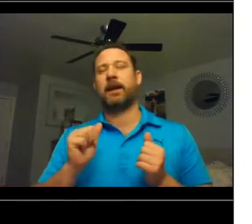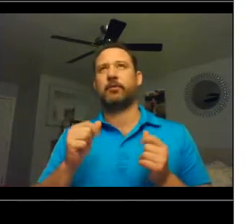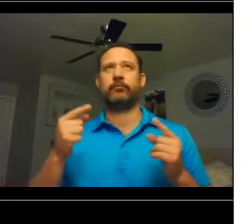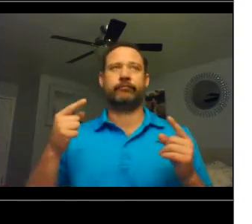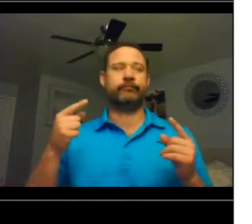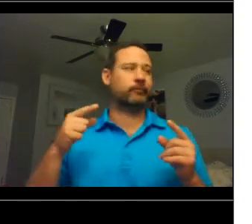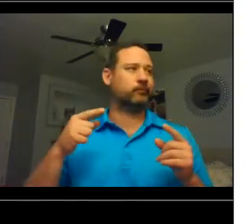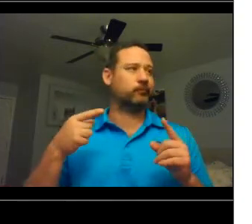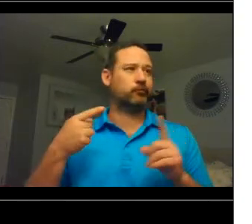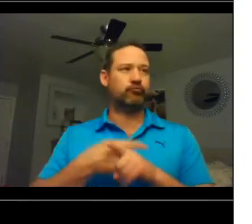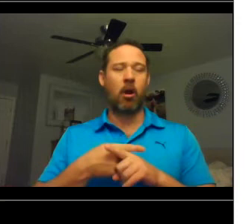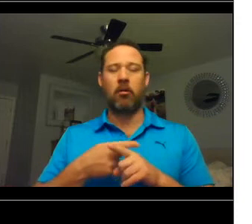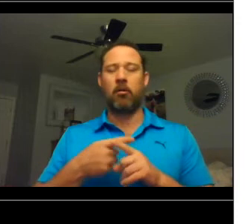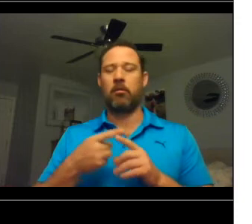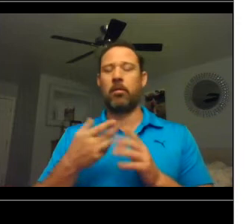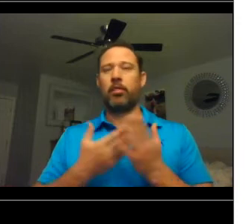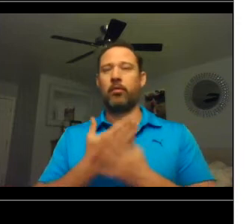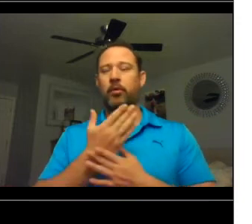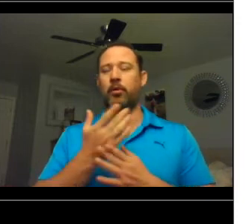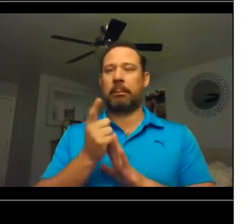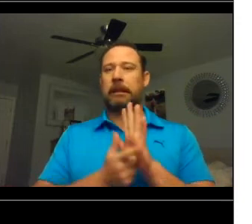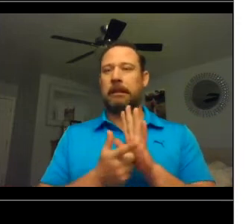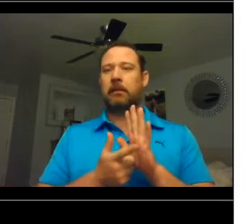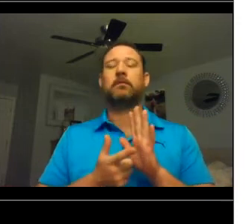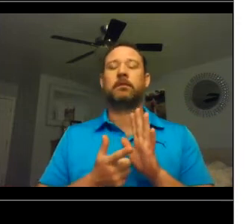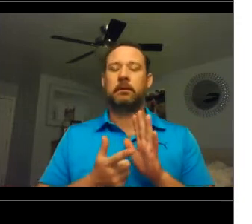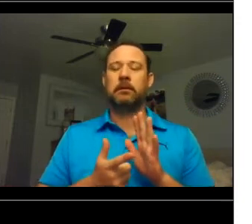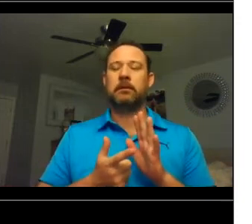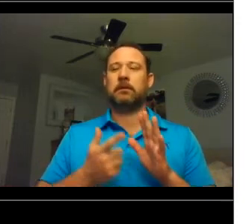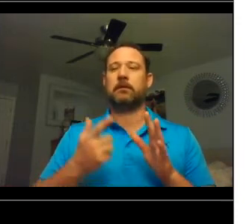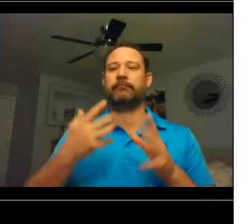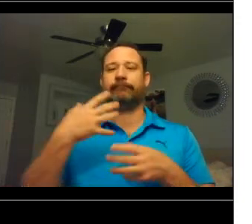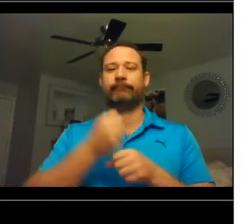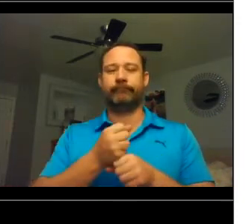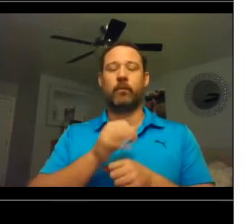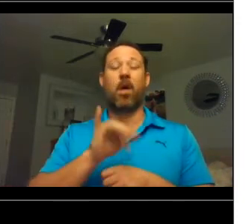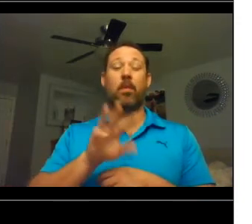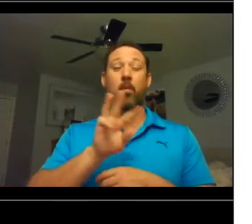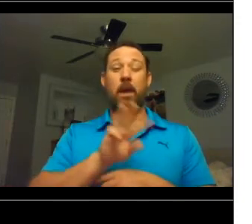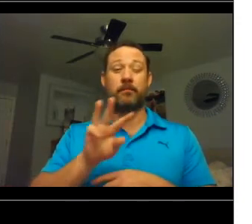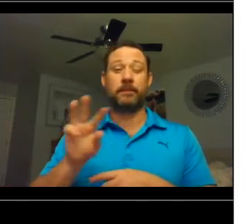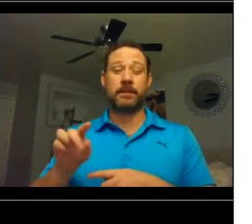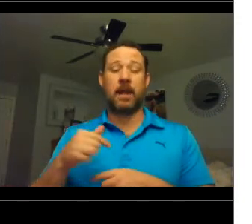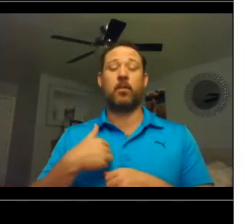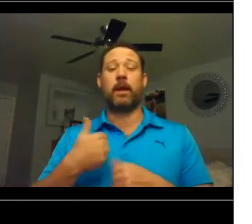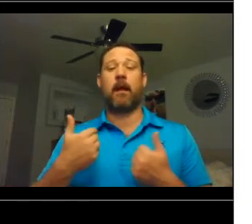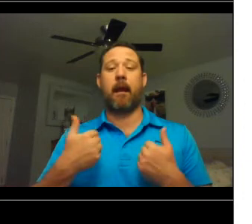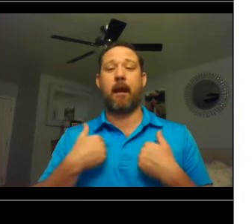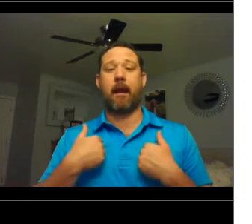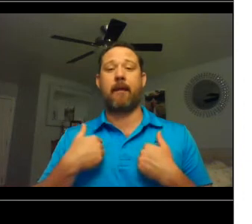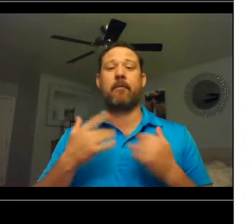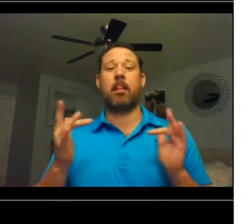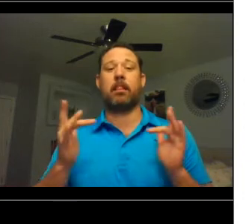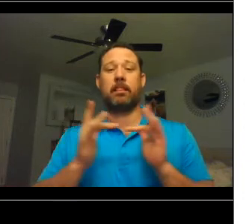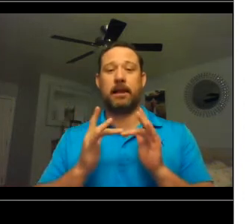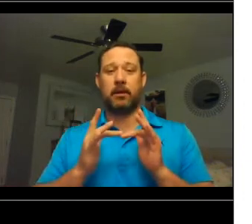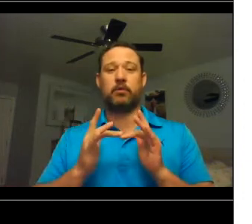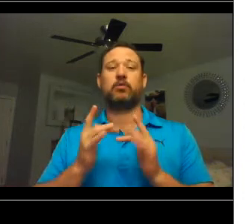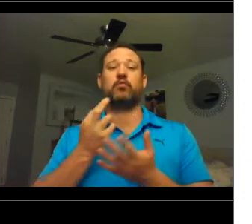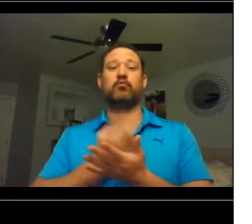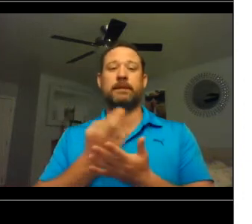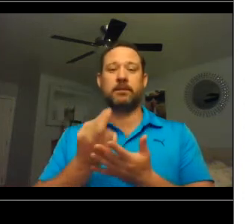the legalese that is part of it, I will say that on the website, we have a link to a